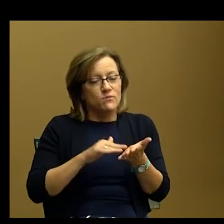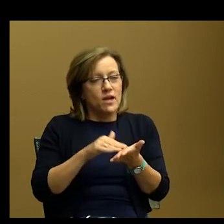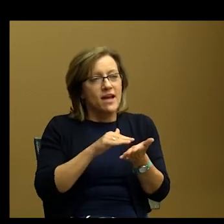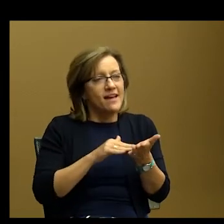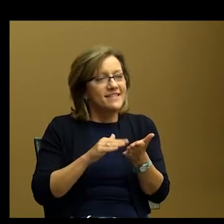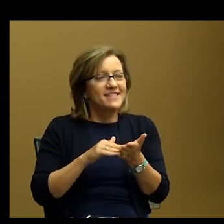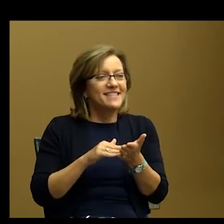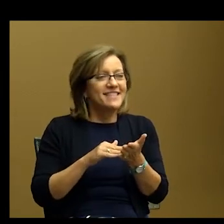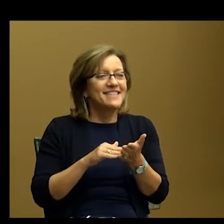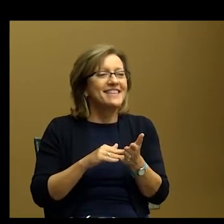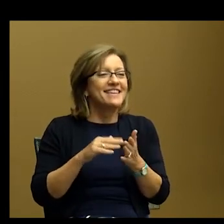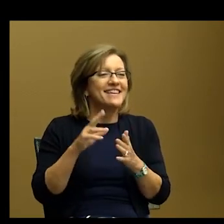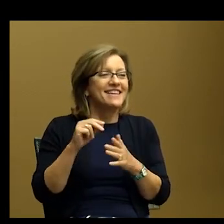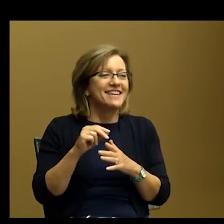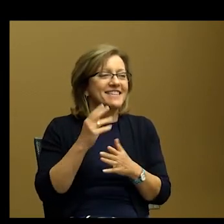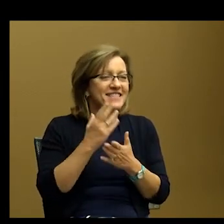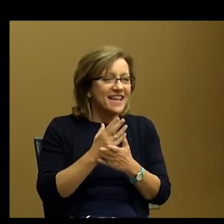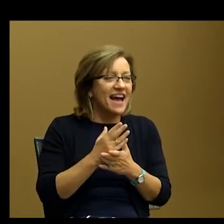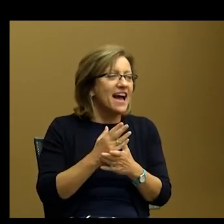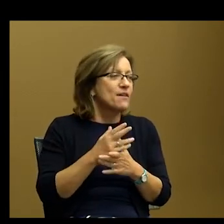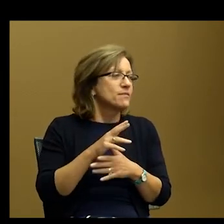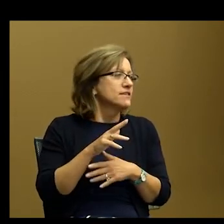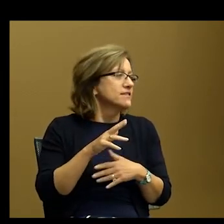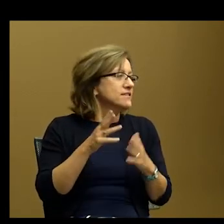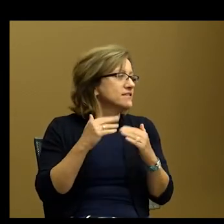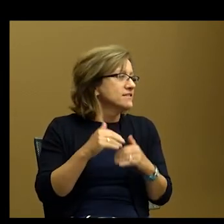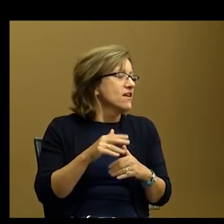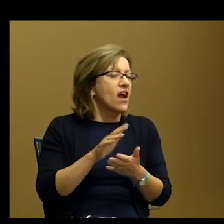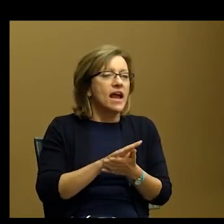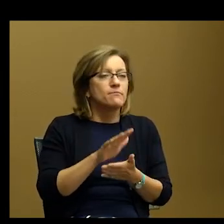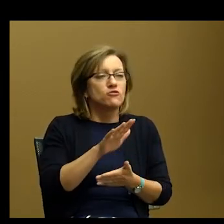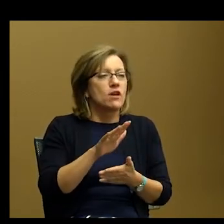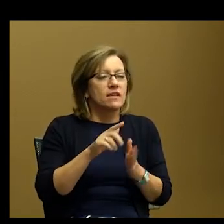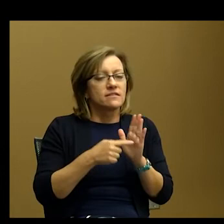3D symbols or 2D abstract symbols.